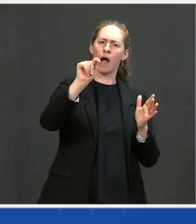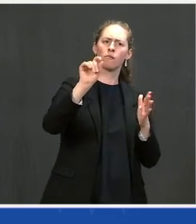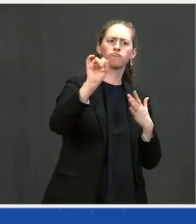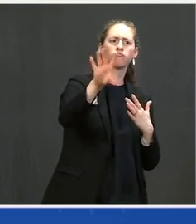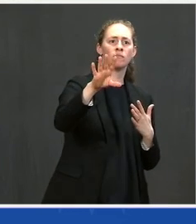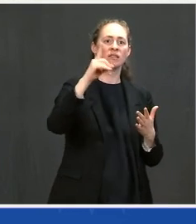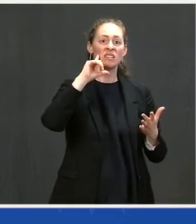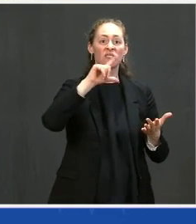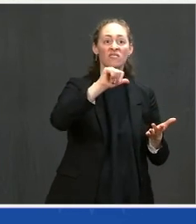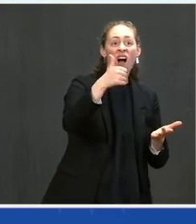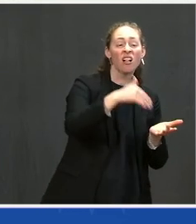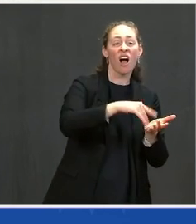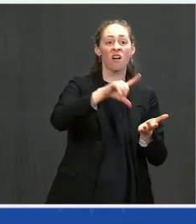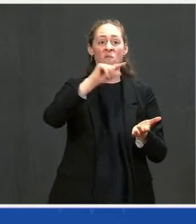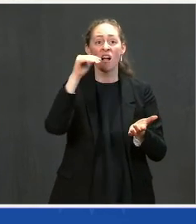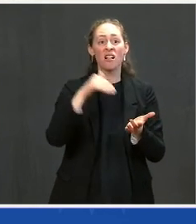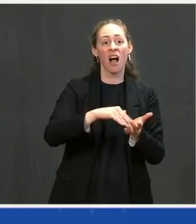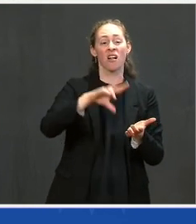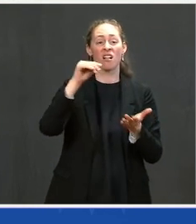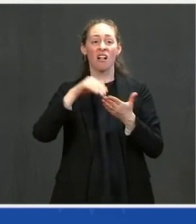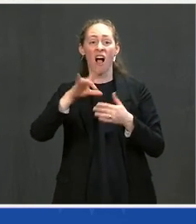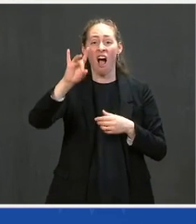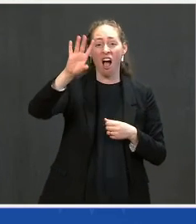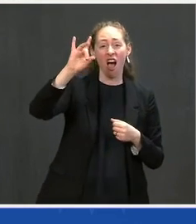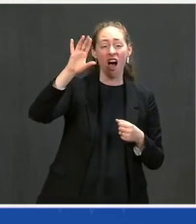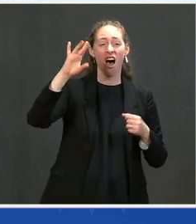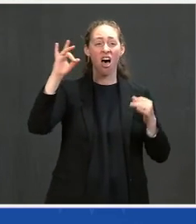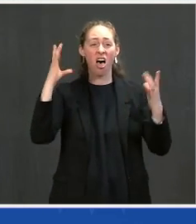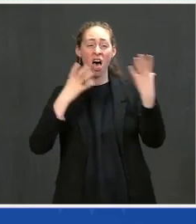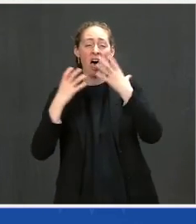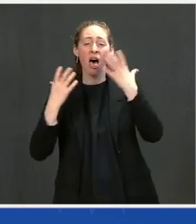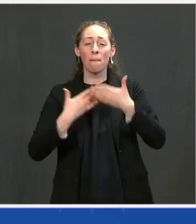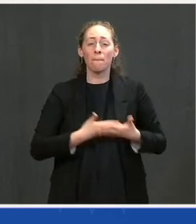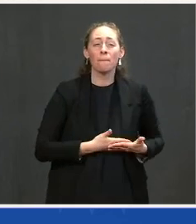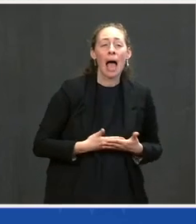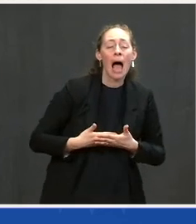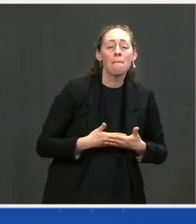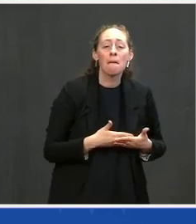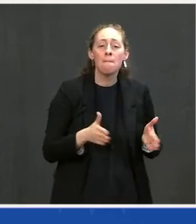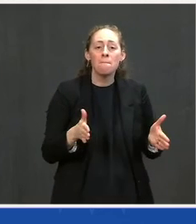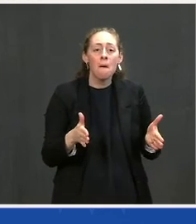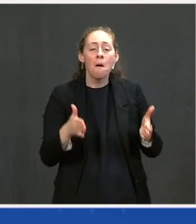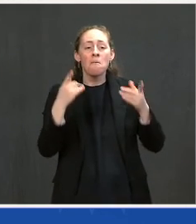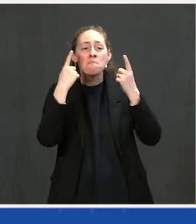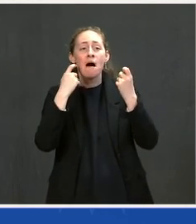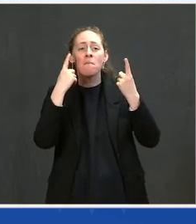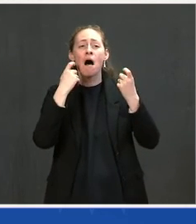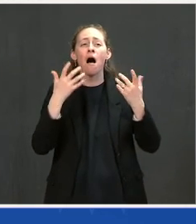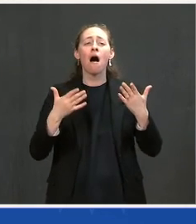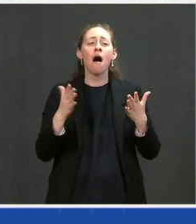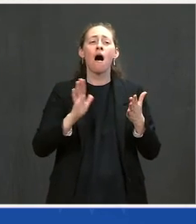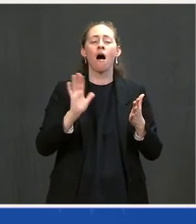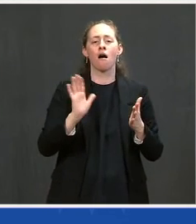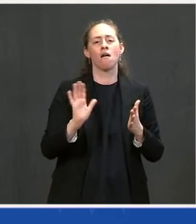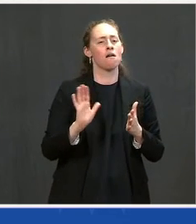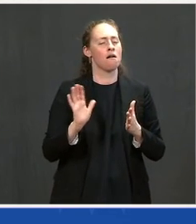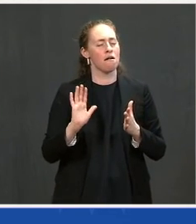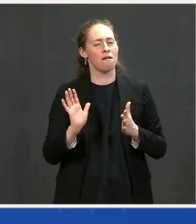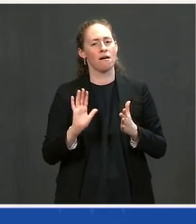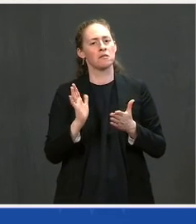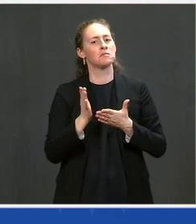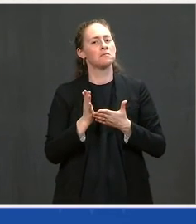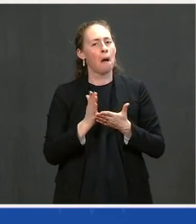god-awful facilities that are really little babies crying all night, there's some, that's true. That's why we got to act.